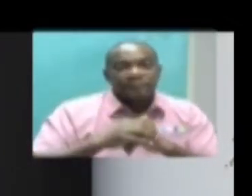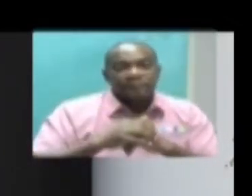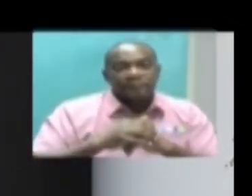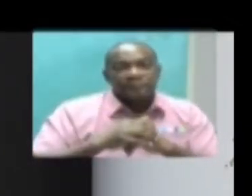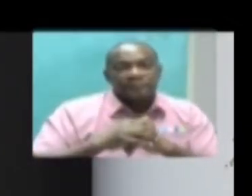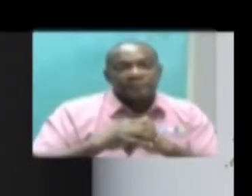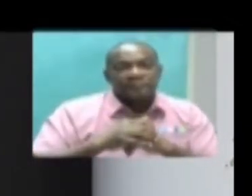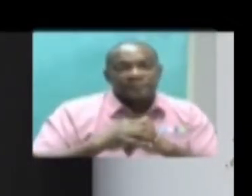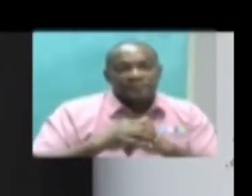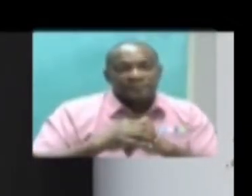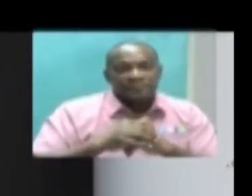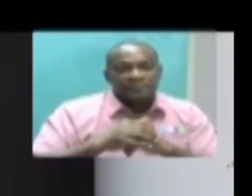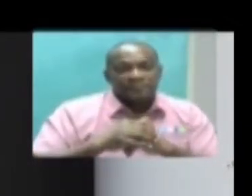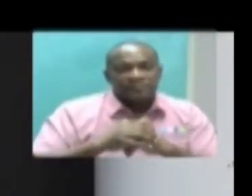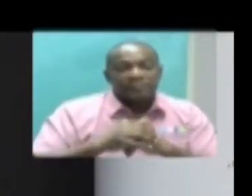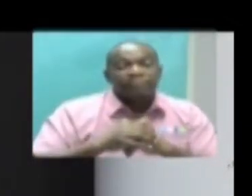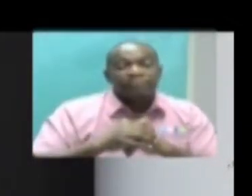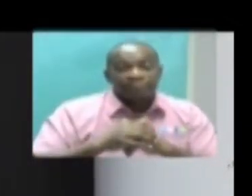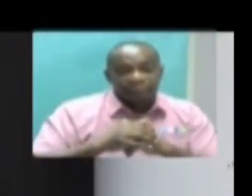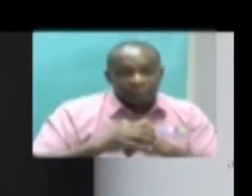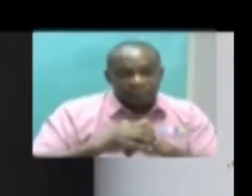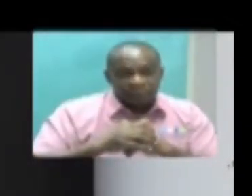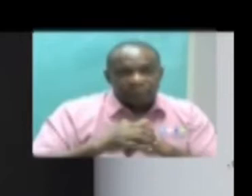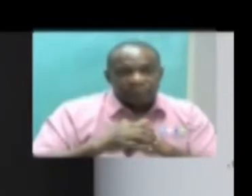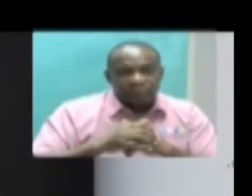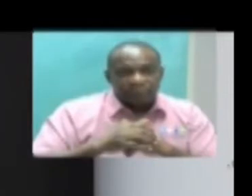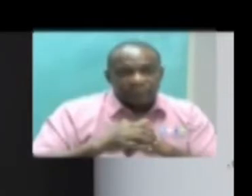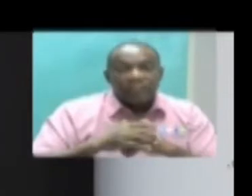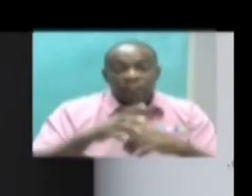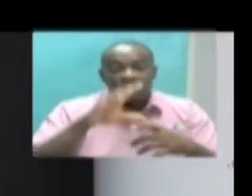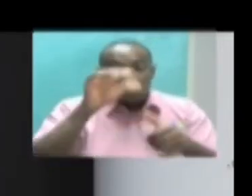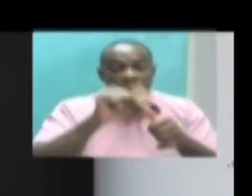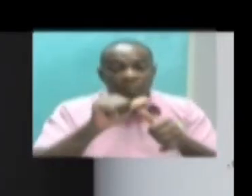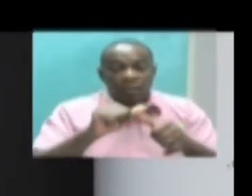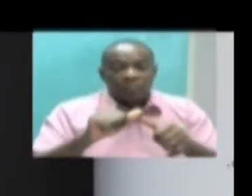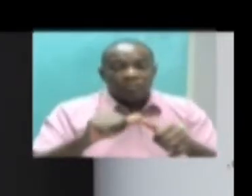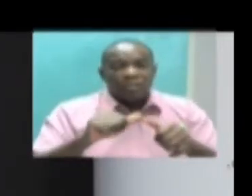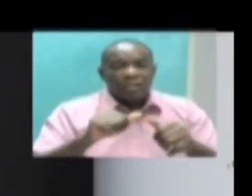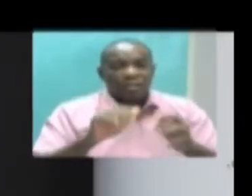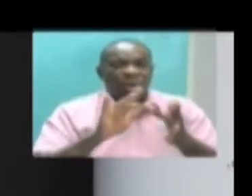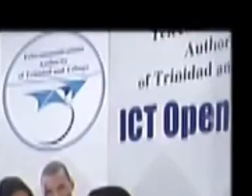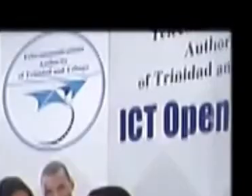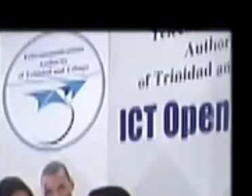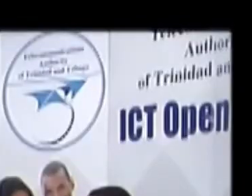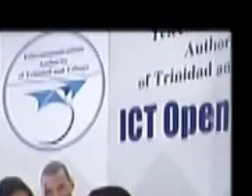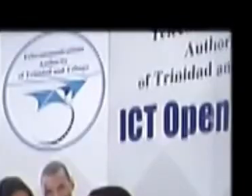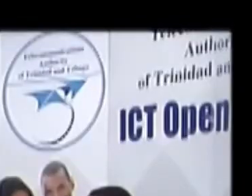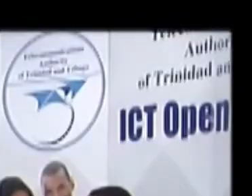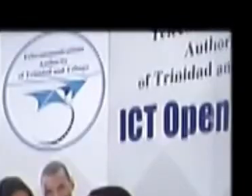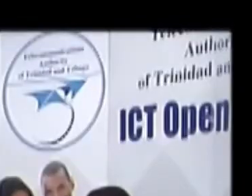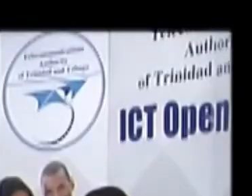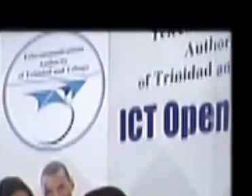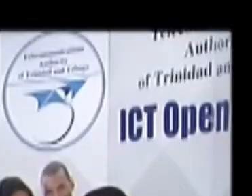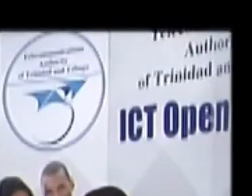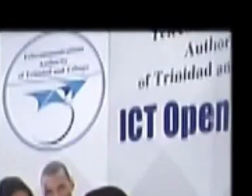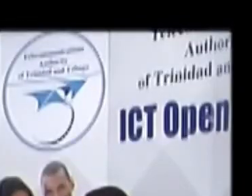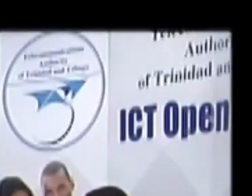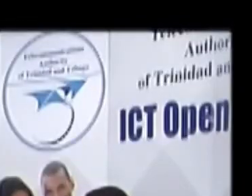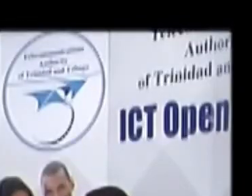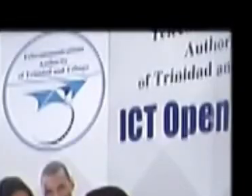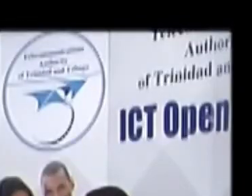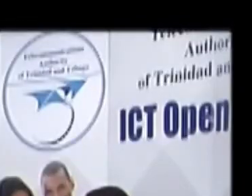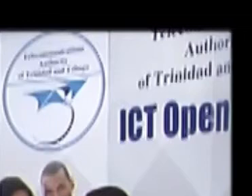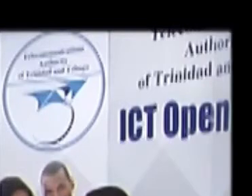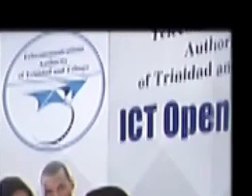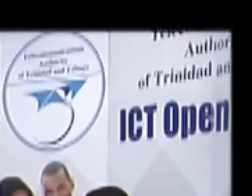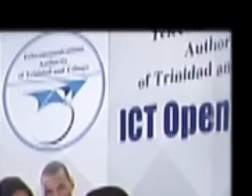that a child can feel. Because it started as a friendship. So the person was nice, mm-hmm. and they talk well to them. Mm-hmm. And they sometimes